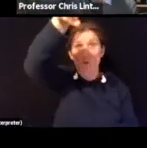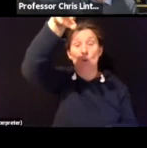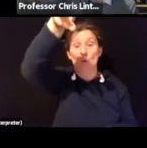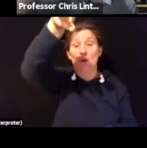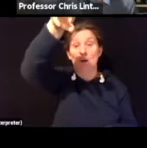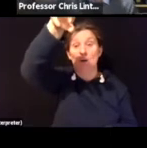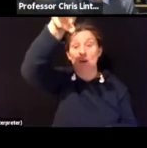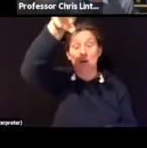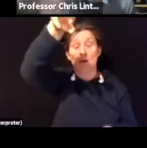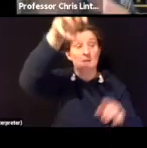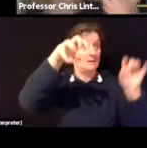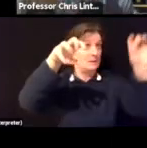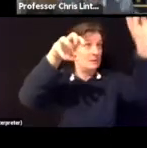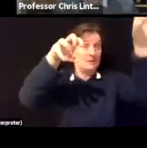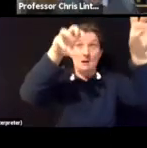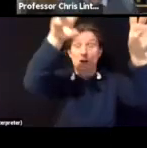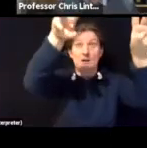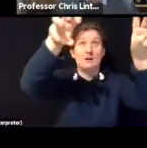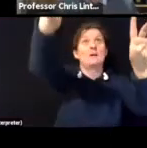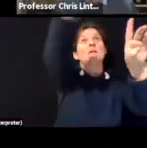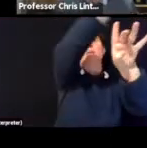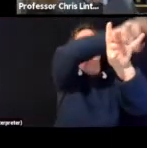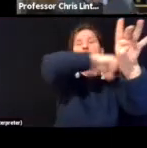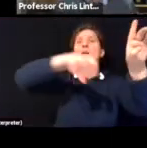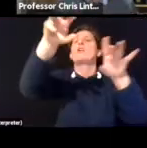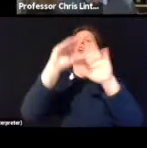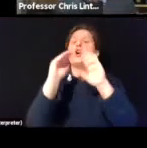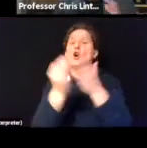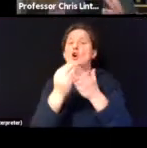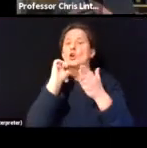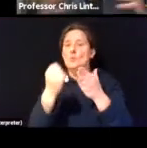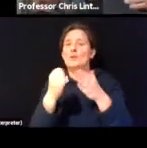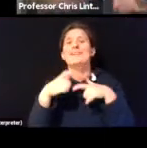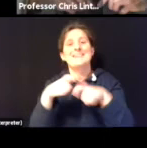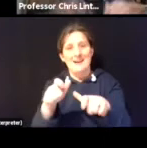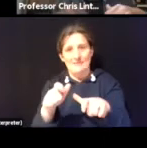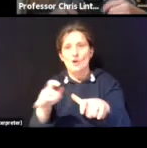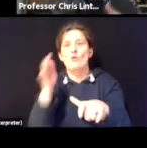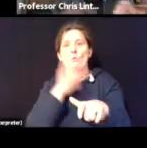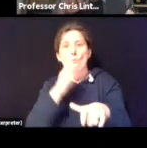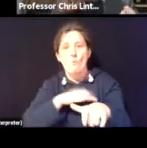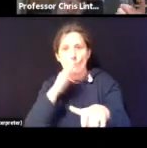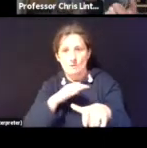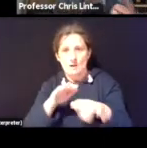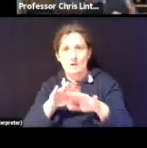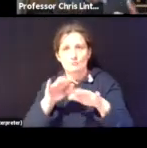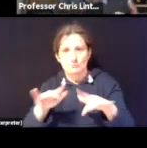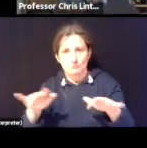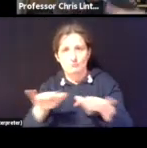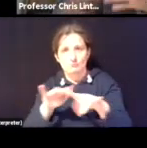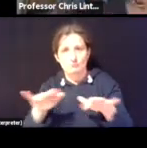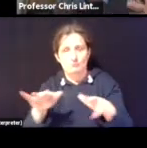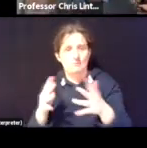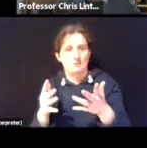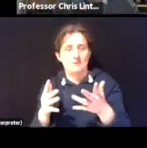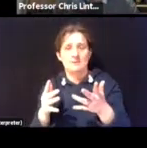around a star, Earth would continue to have liquid water on its surface. Because actually the temperature of a planet's surface depends on its